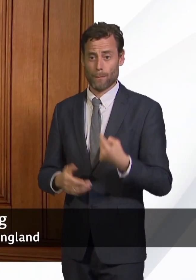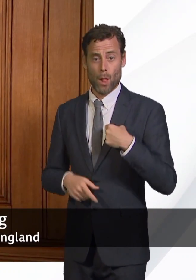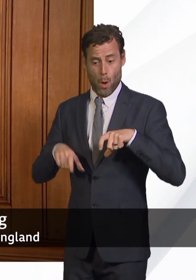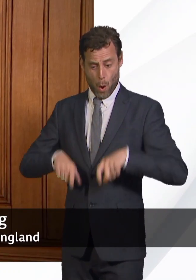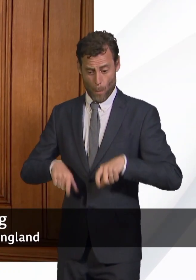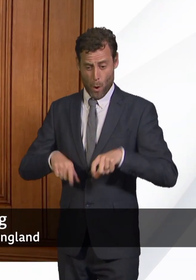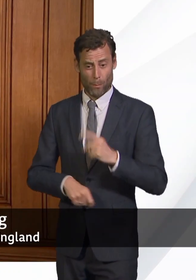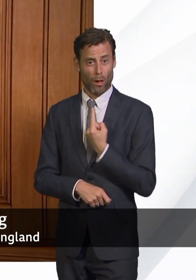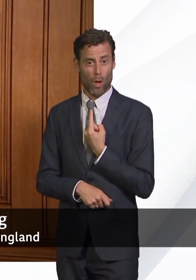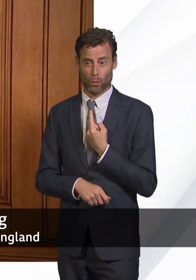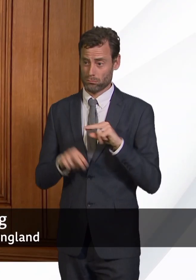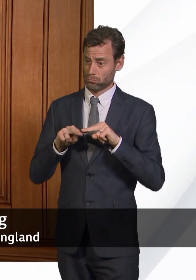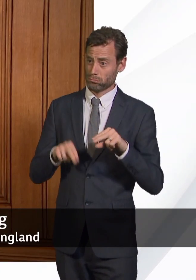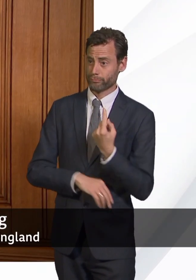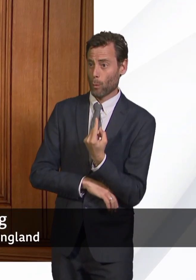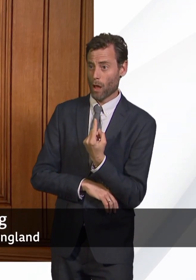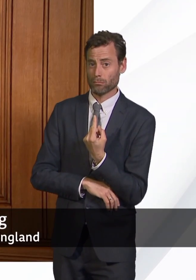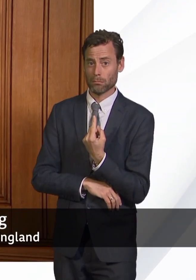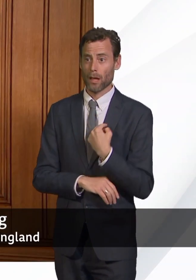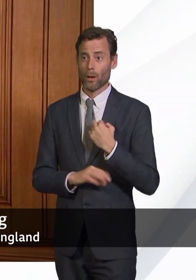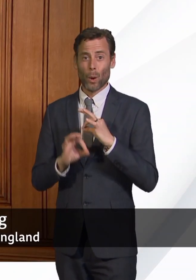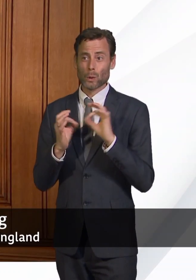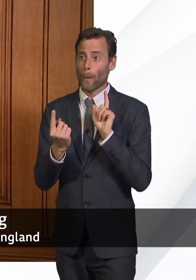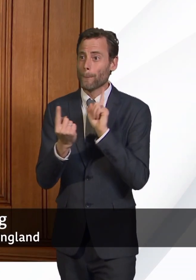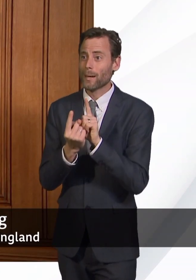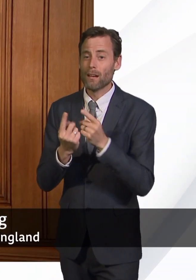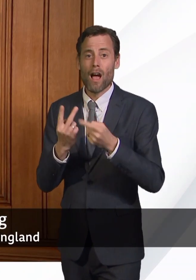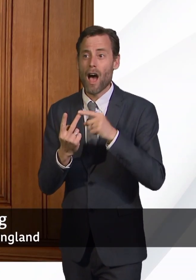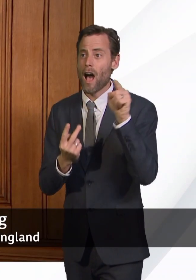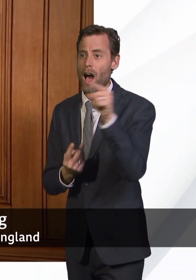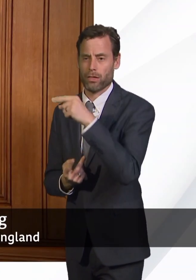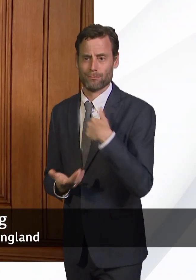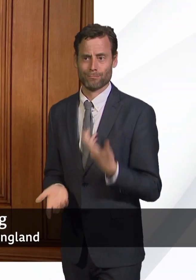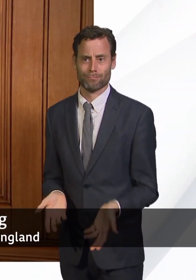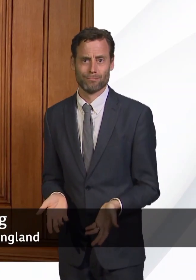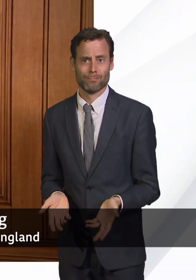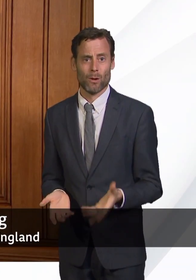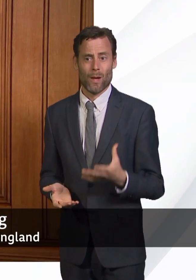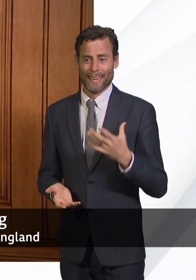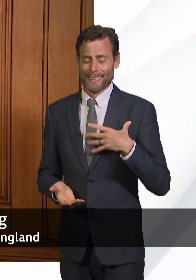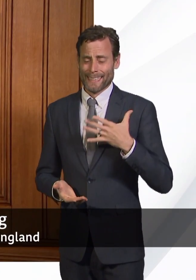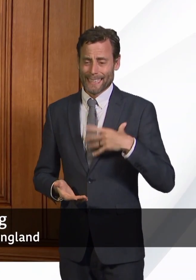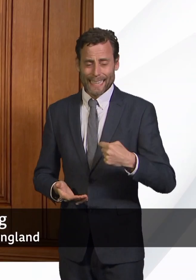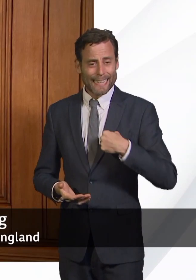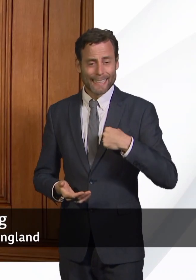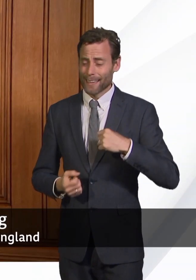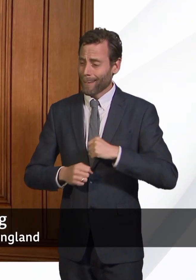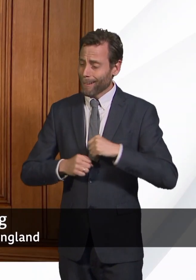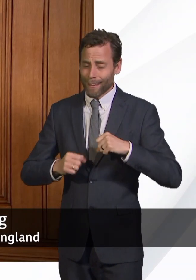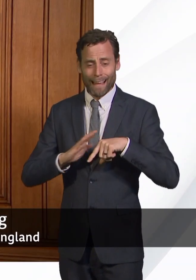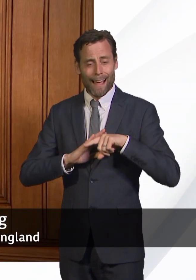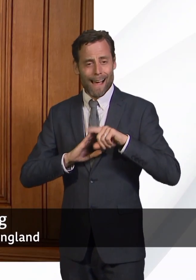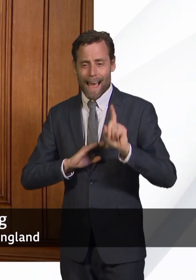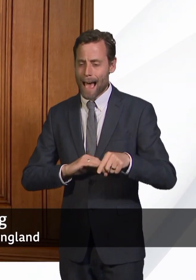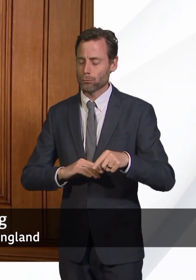are isolated from others, would very much welcome this. It will be a very strong positive mental health boost, I think, quite